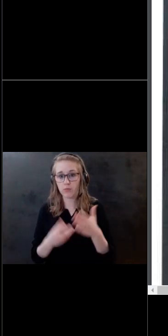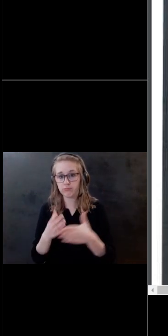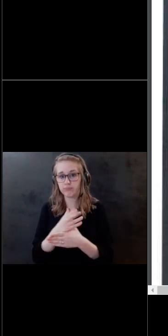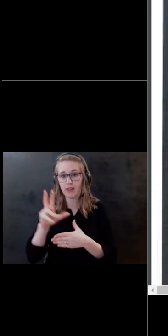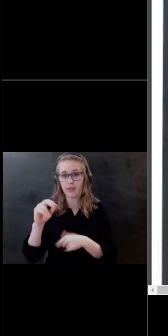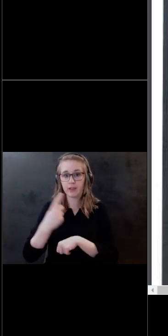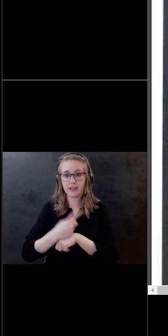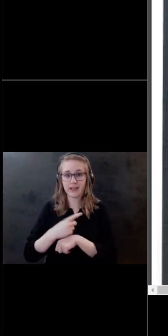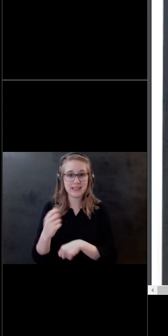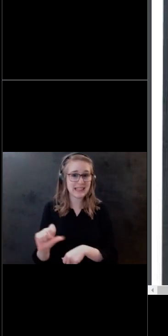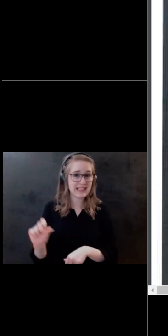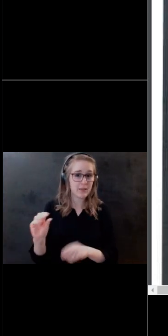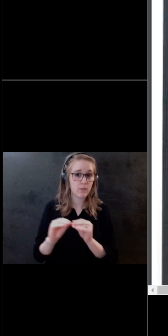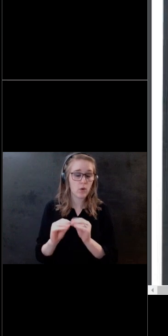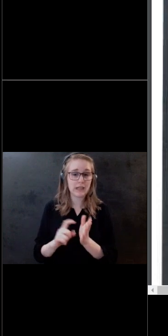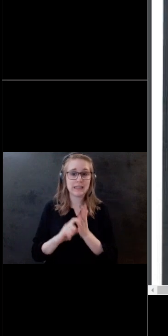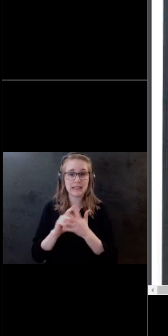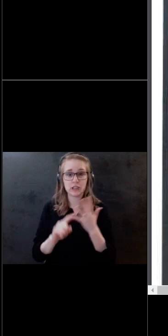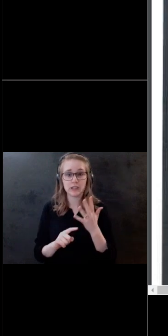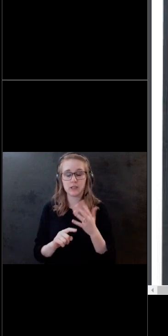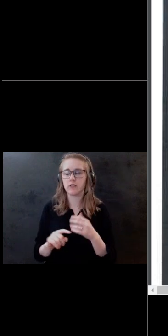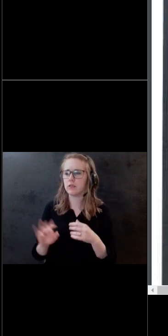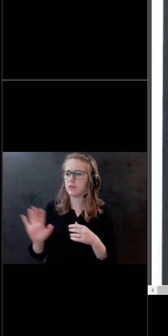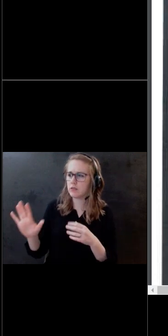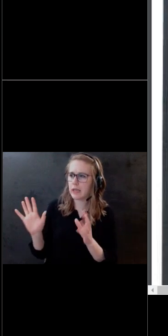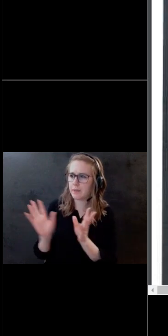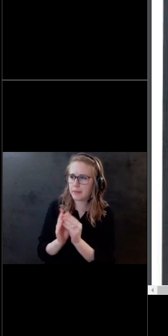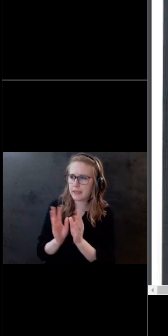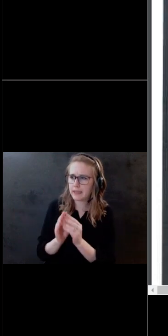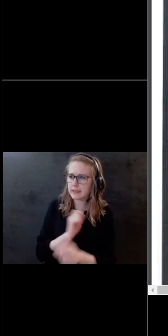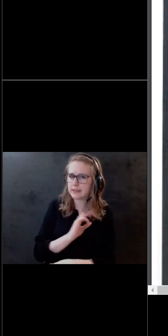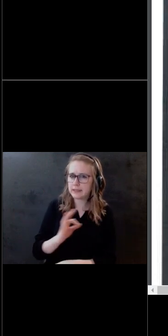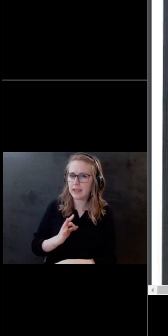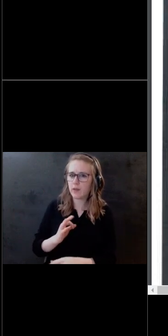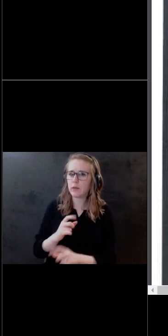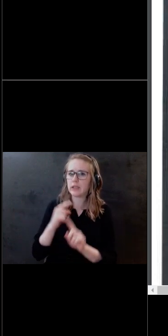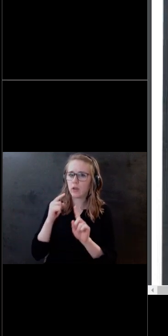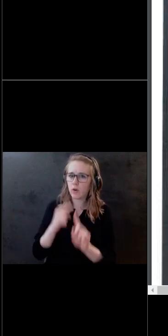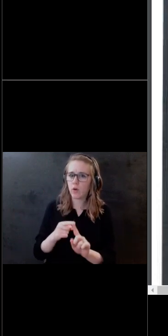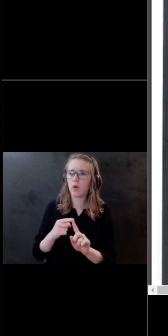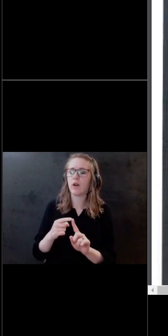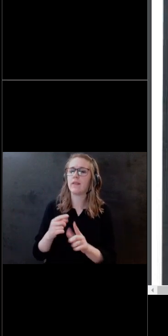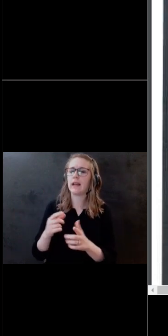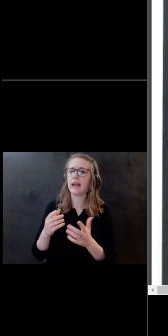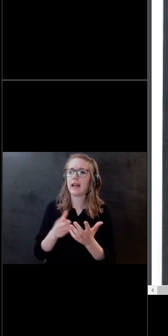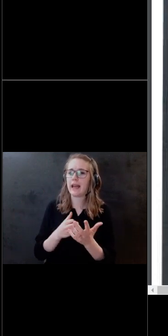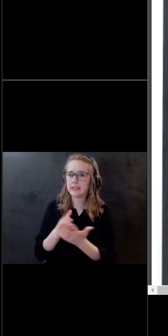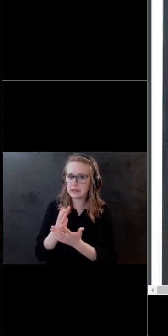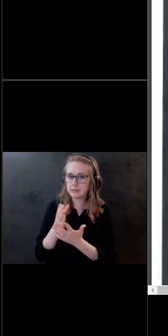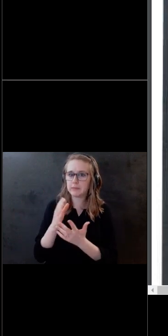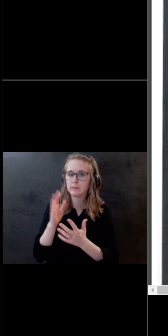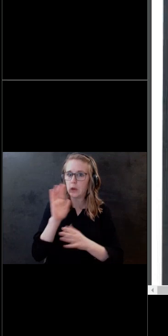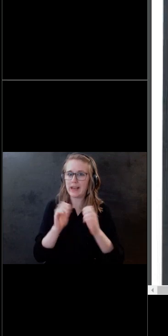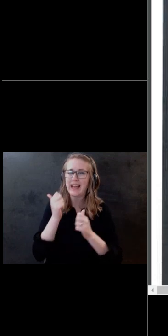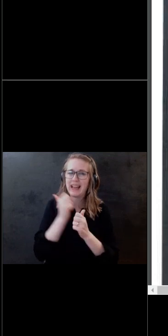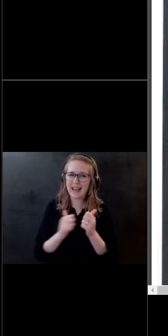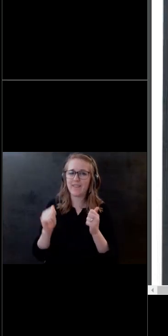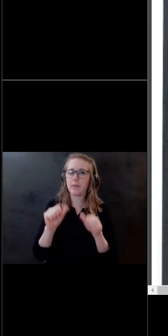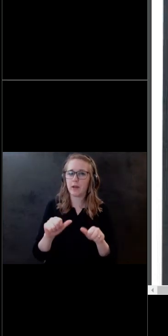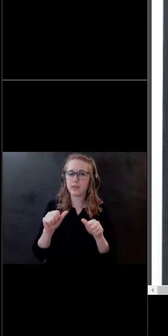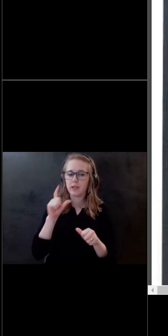other conditions that you wanted to? Meeting with staff with the expressed intent of exploring every possibility for public